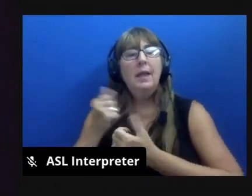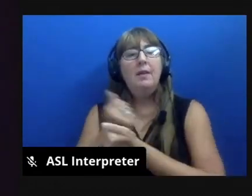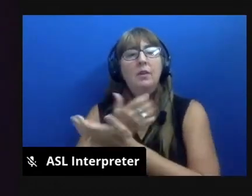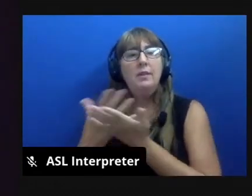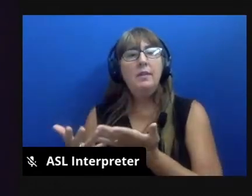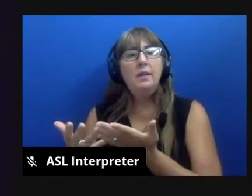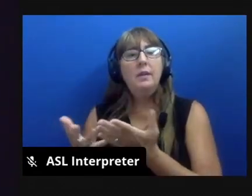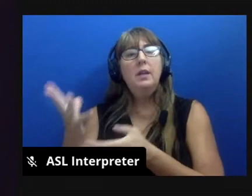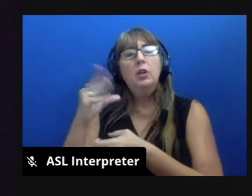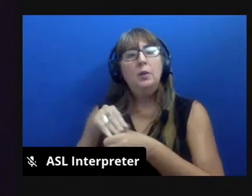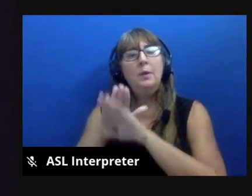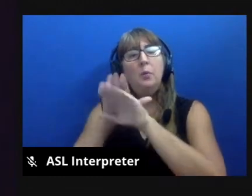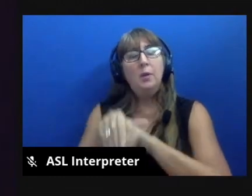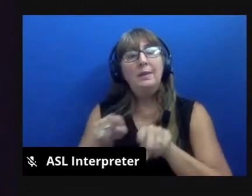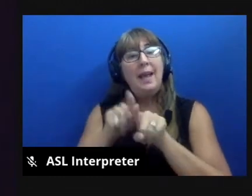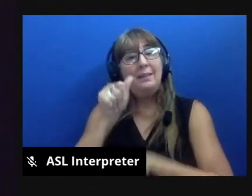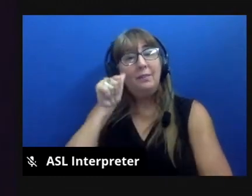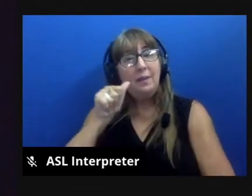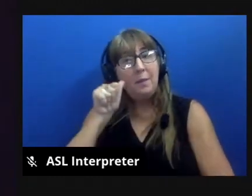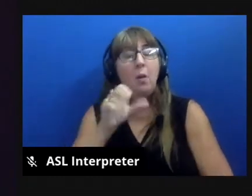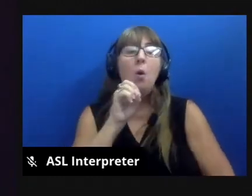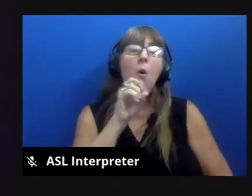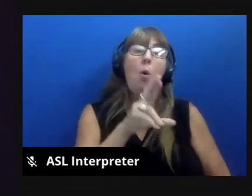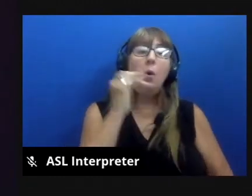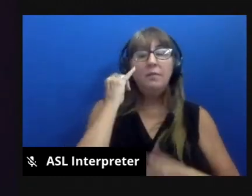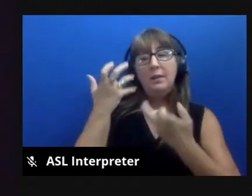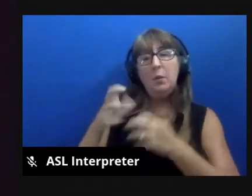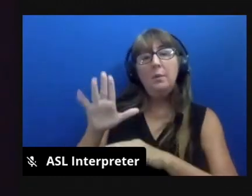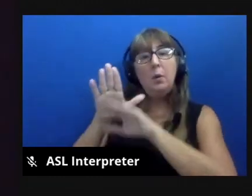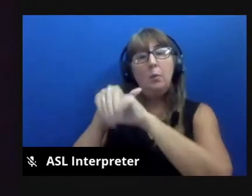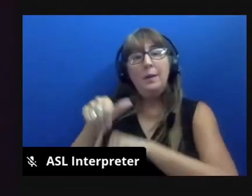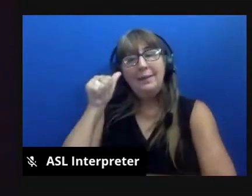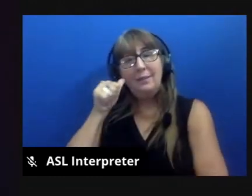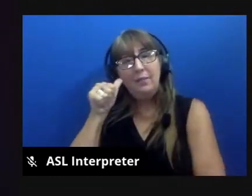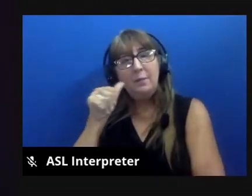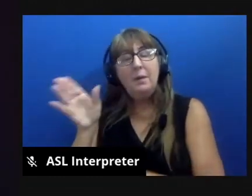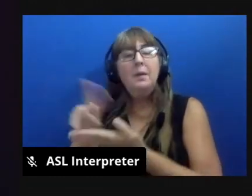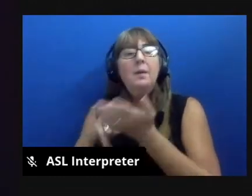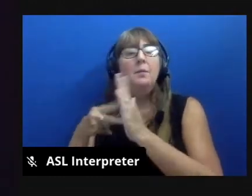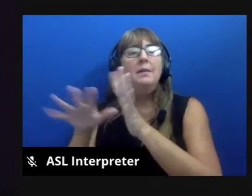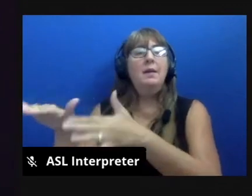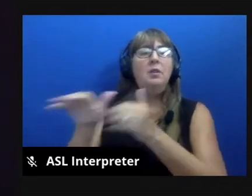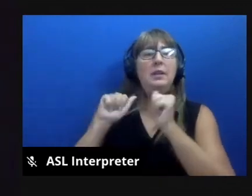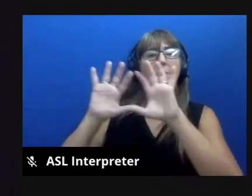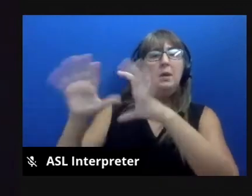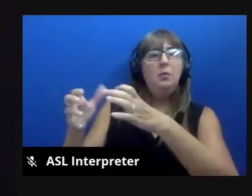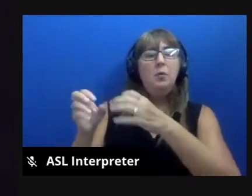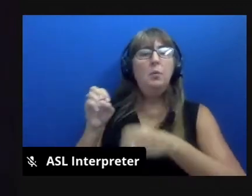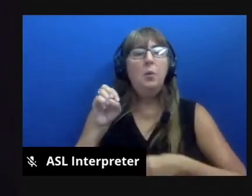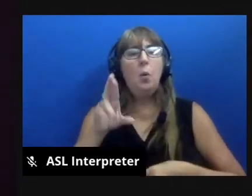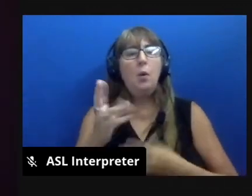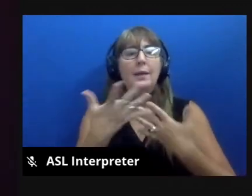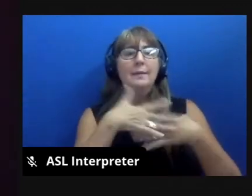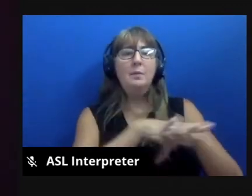somehow being oppressed as a female, or if I didn't want to be oppressed as a female, it meant that I needed to leave my group, or in other words,